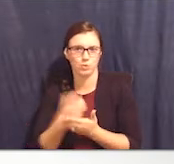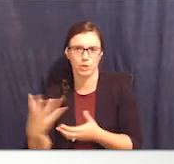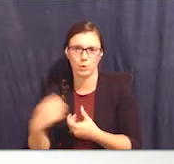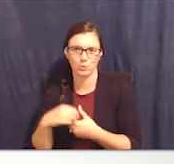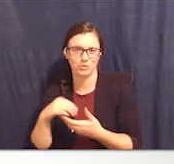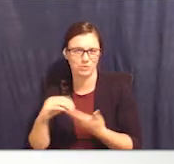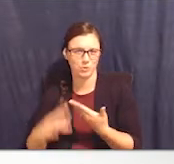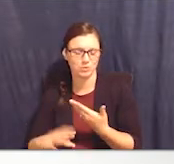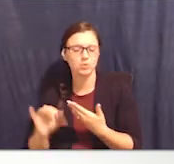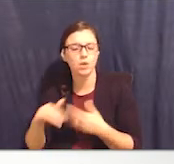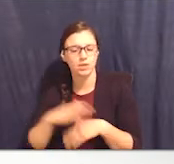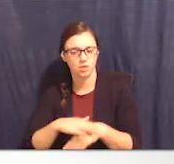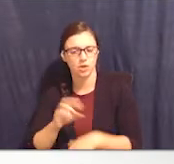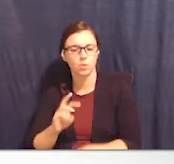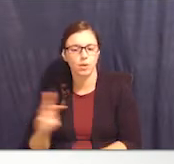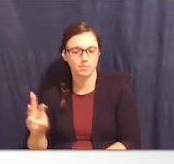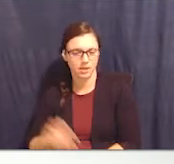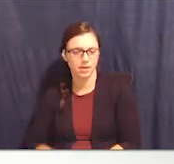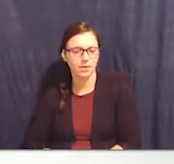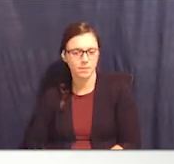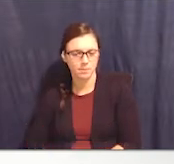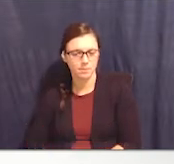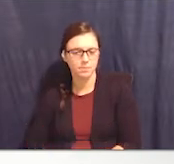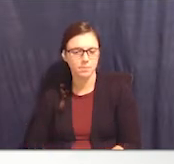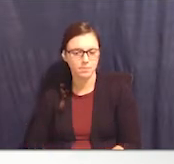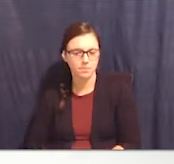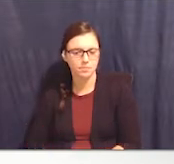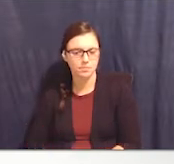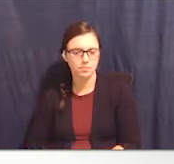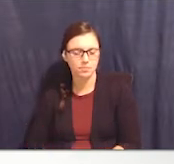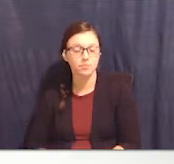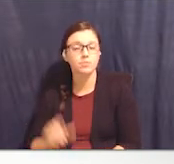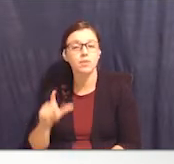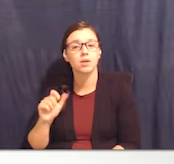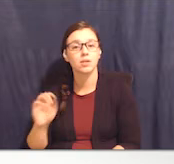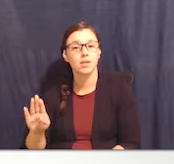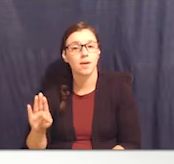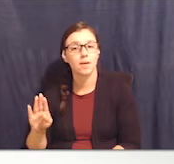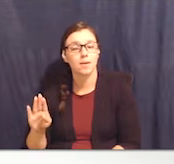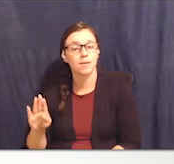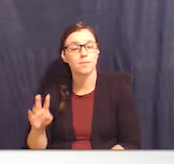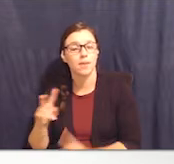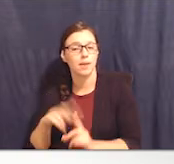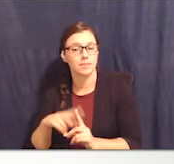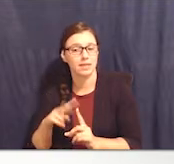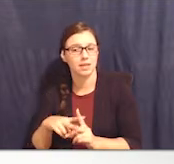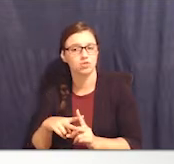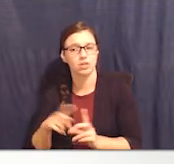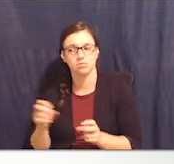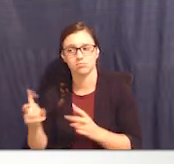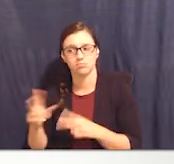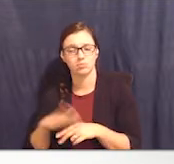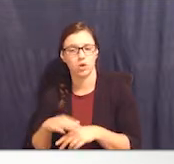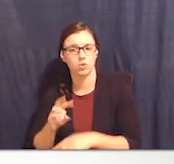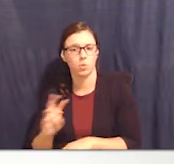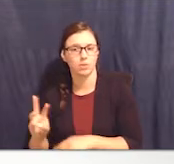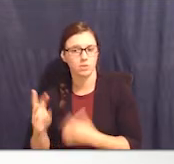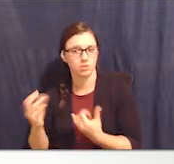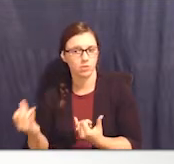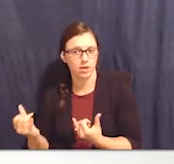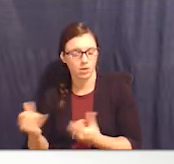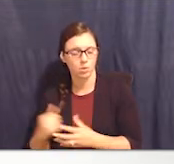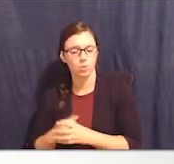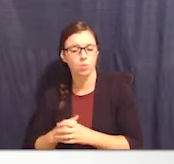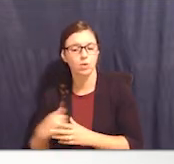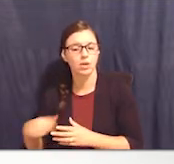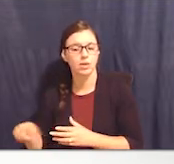of the schools, but that's a good idea for us to do. That would really help. Yeah, because if we're homeschool kids, you have to be able to. We